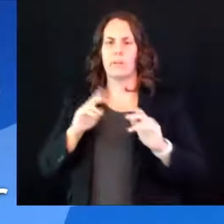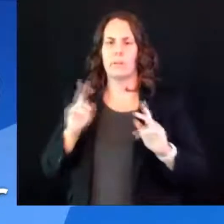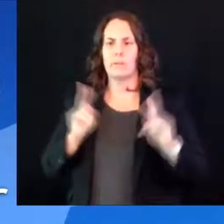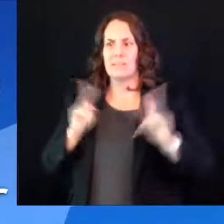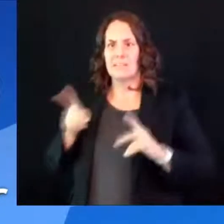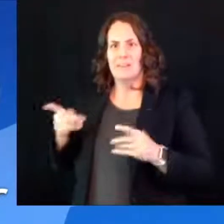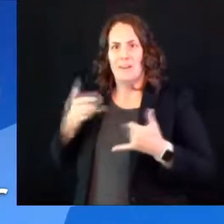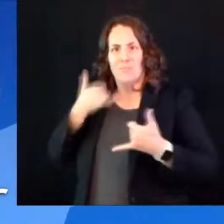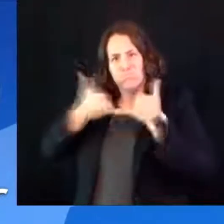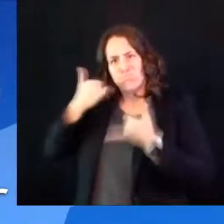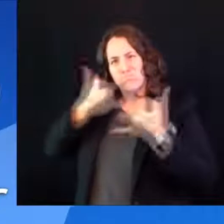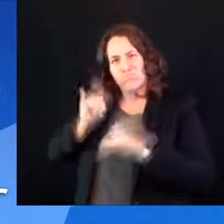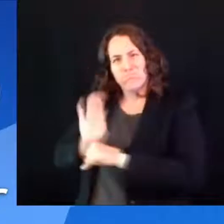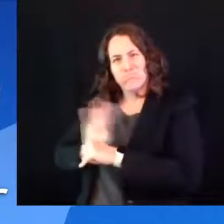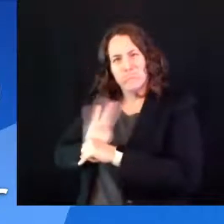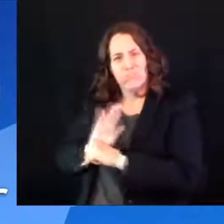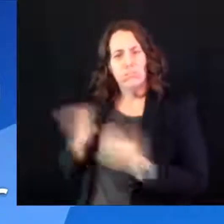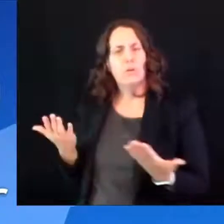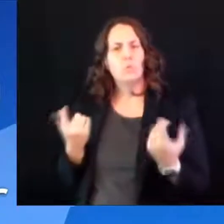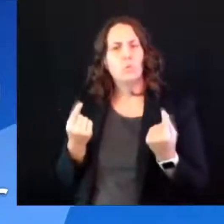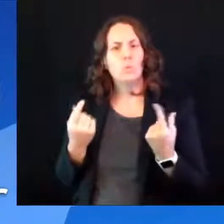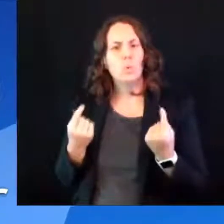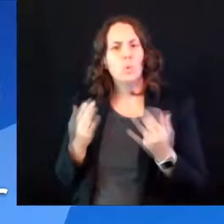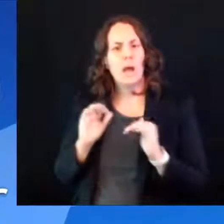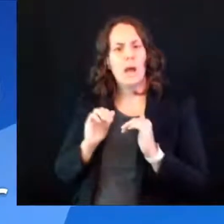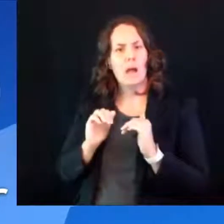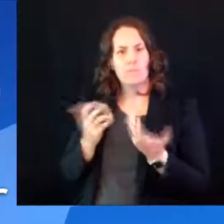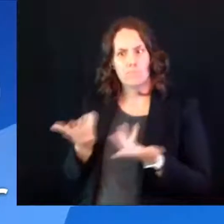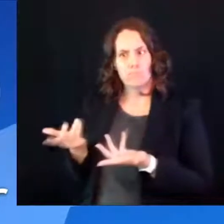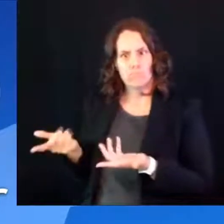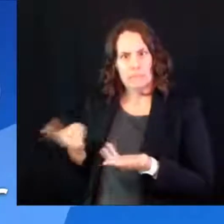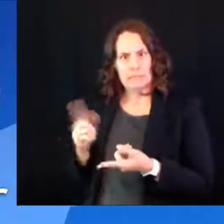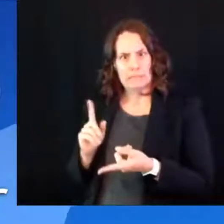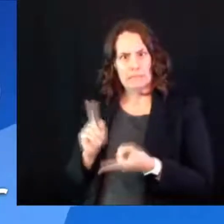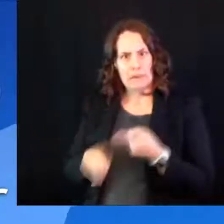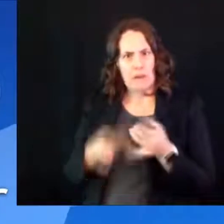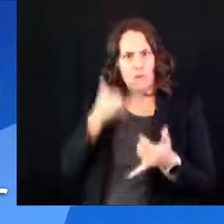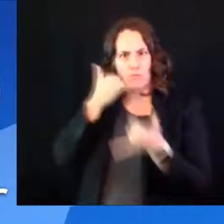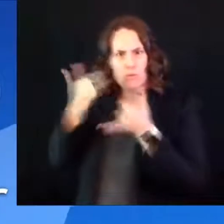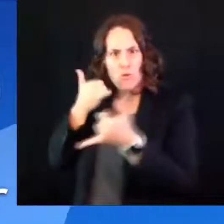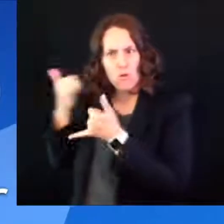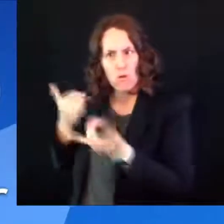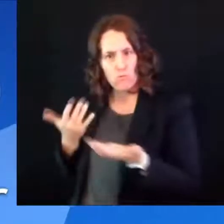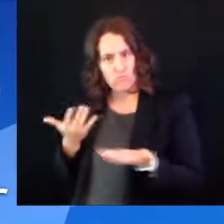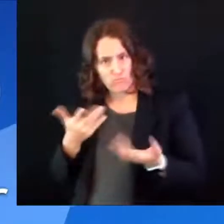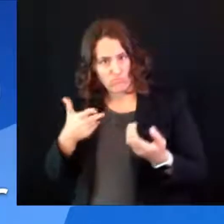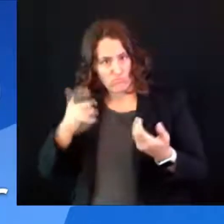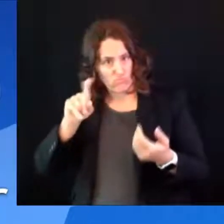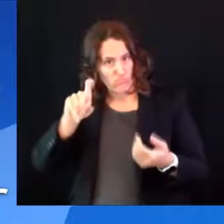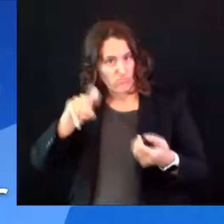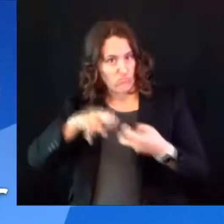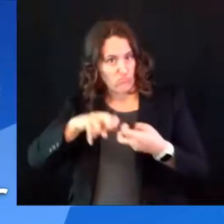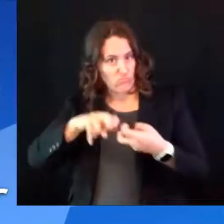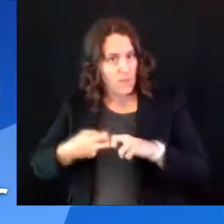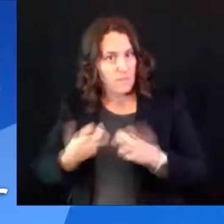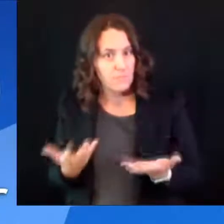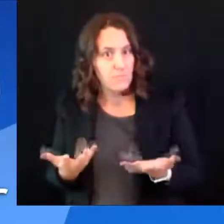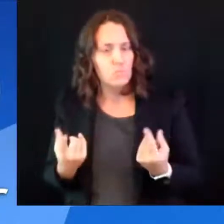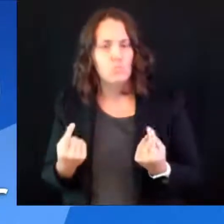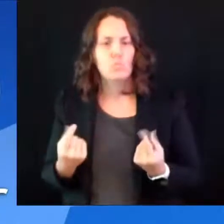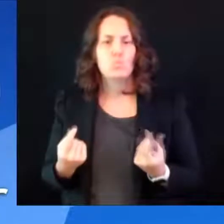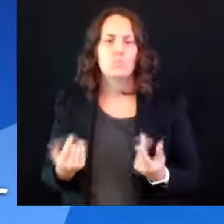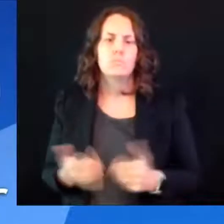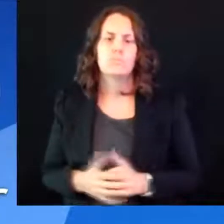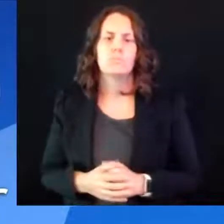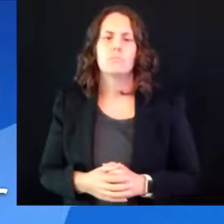become in contact with someone who tested positive. So how concerning is this? And are we at the point where we might not have enough